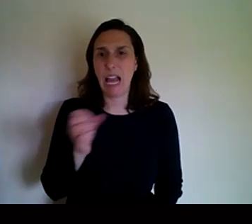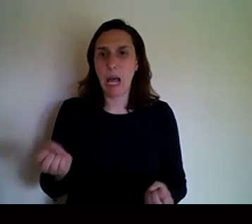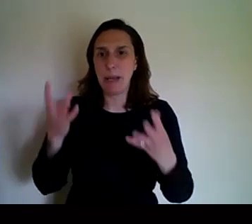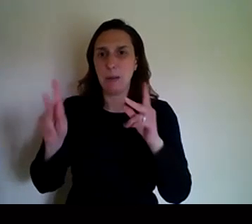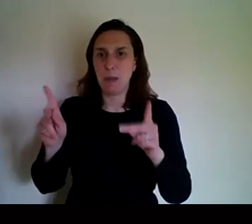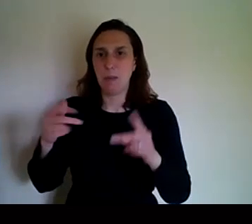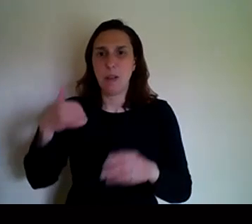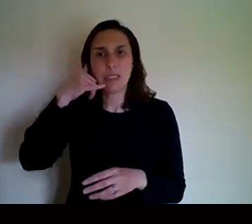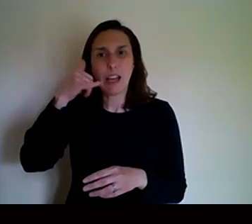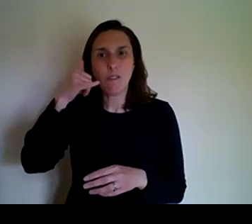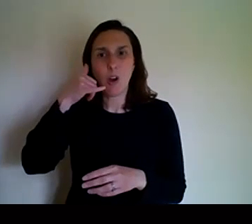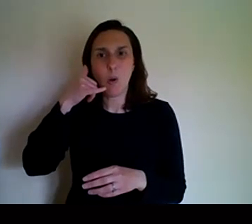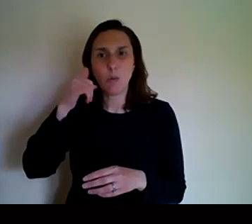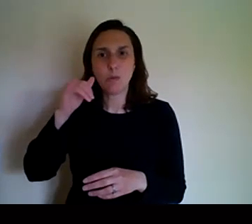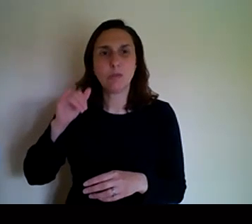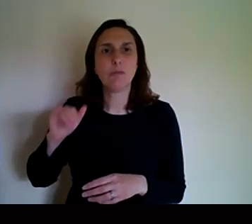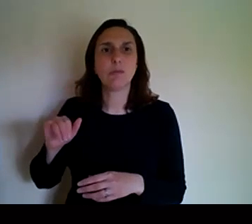billion.